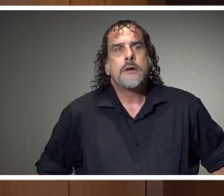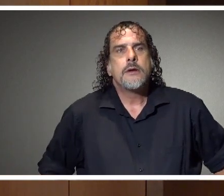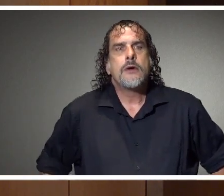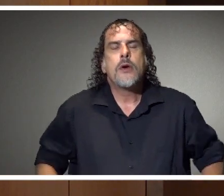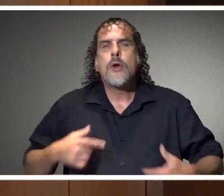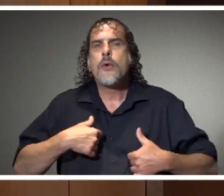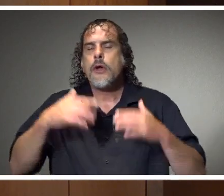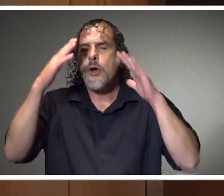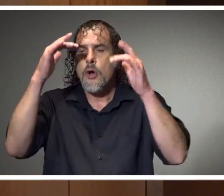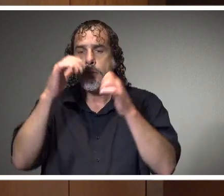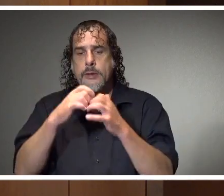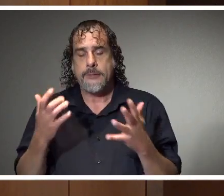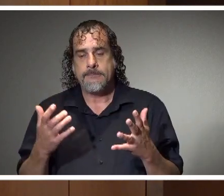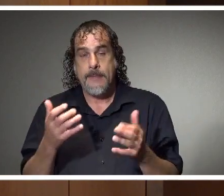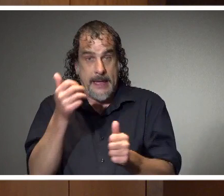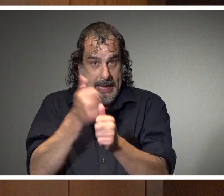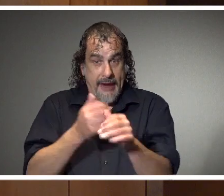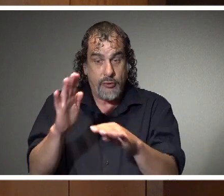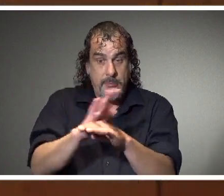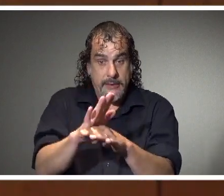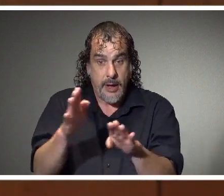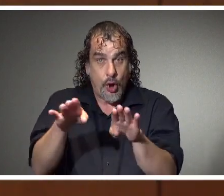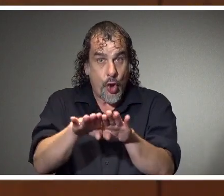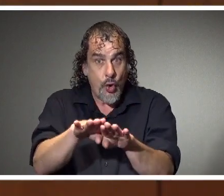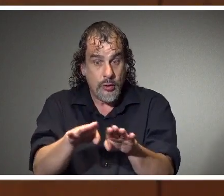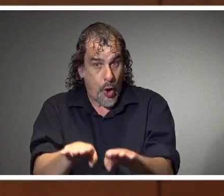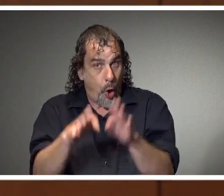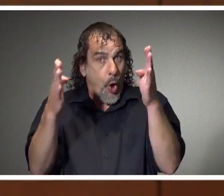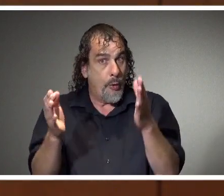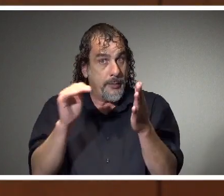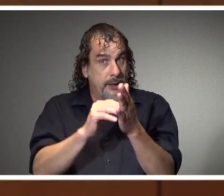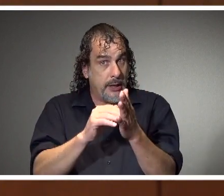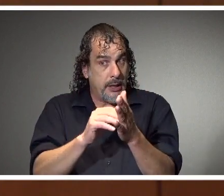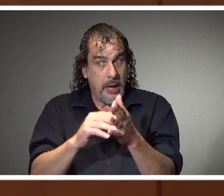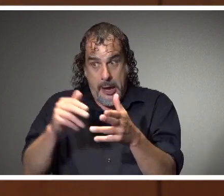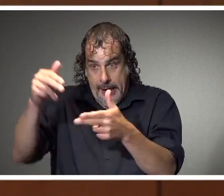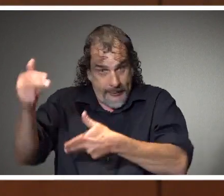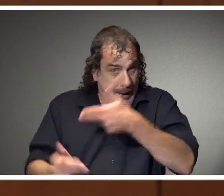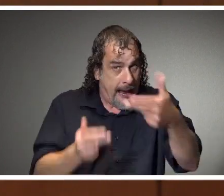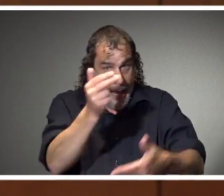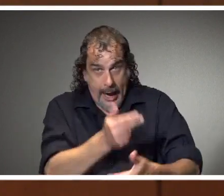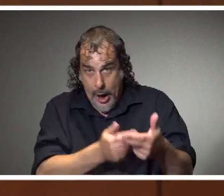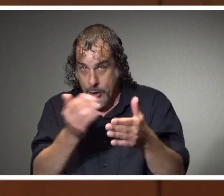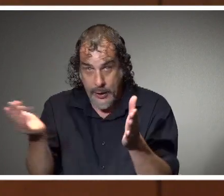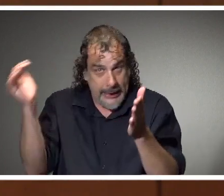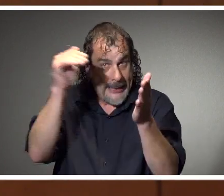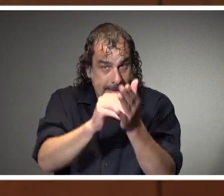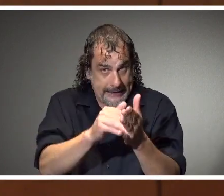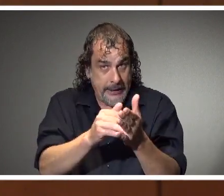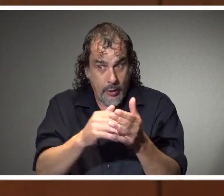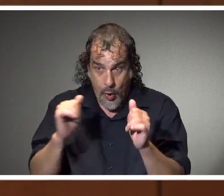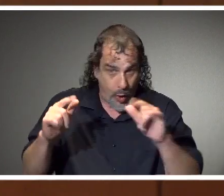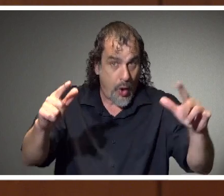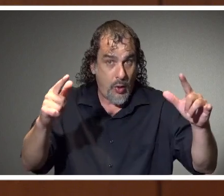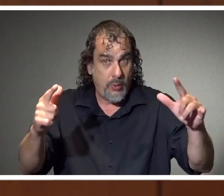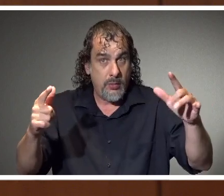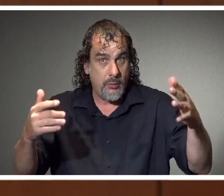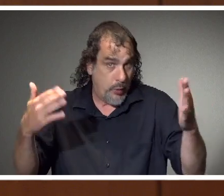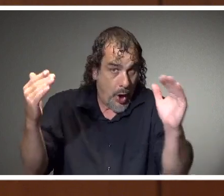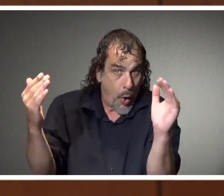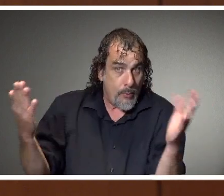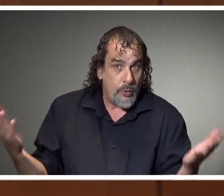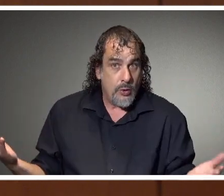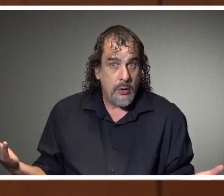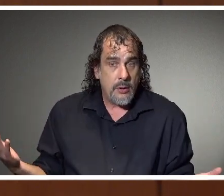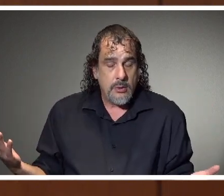had to close their doors during the pandemic reopens, and we hope that they rehire every single person that they had working. We